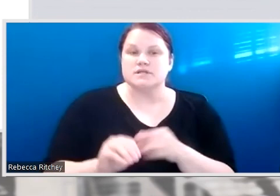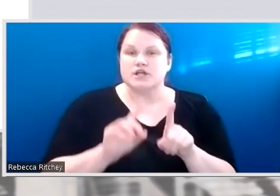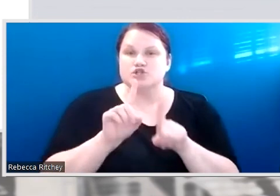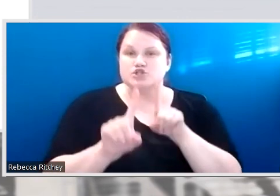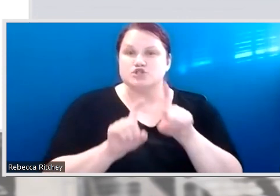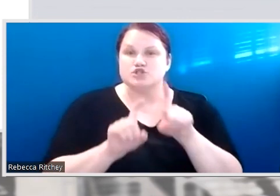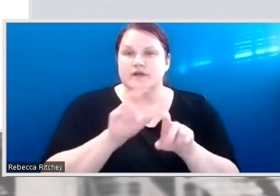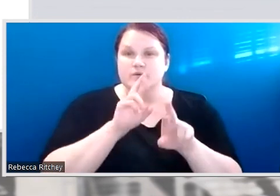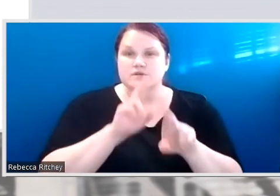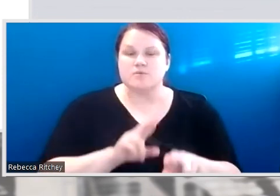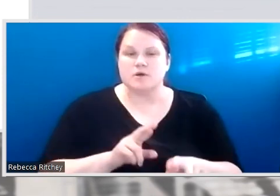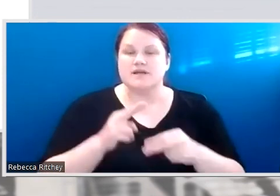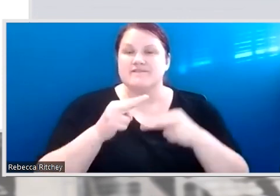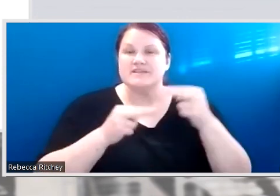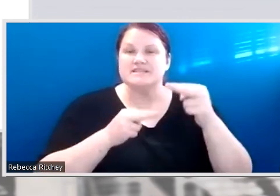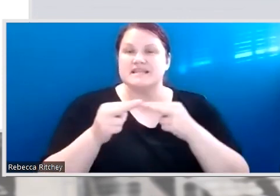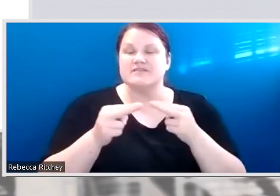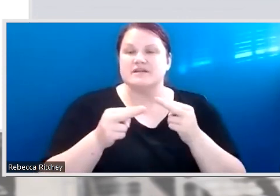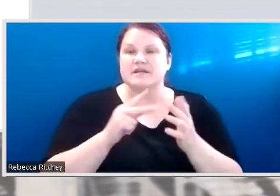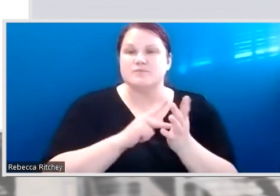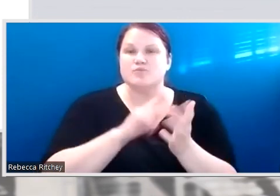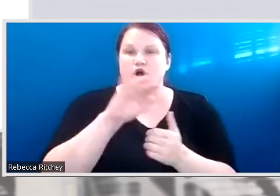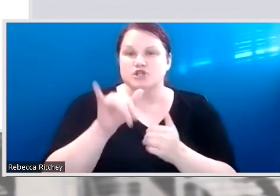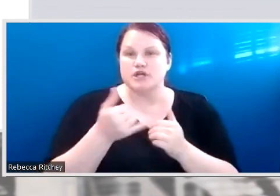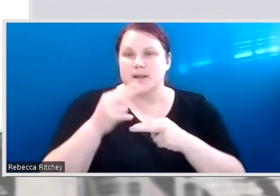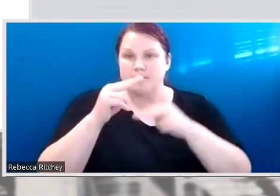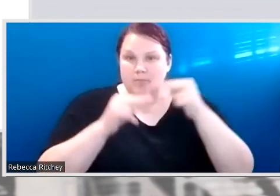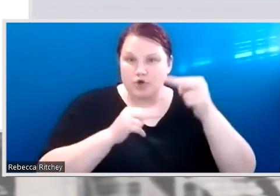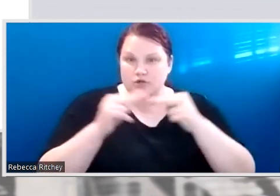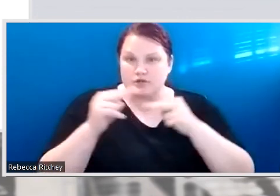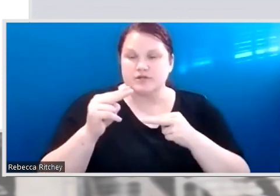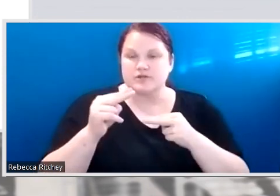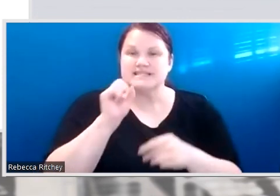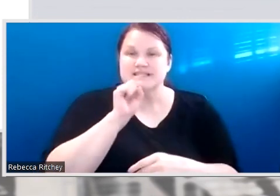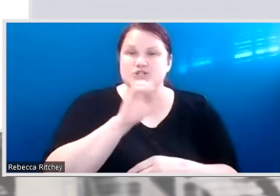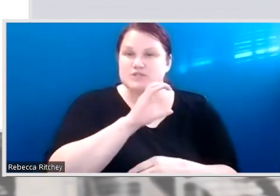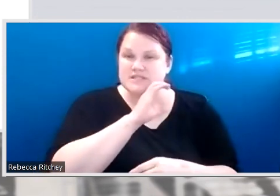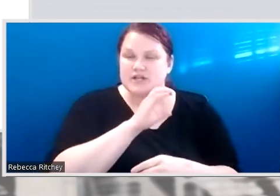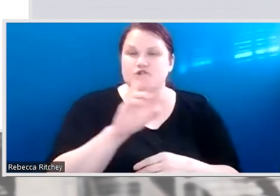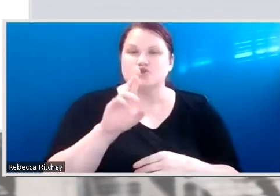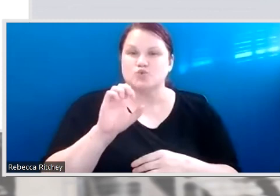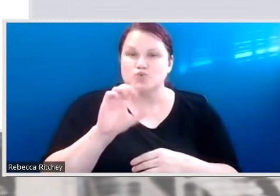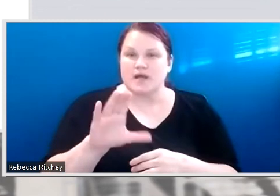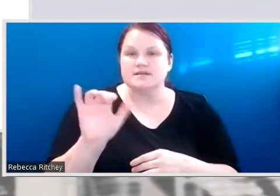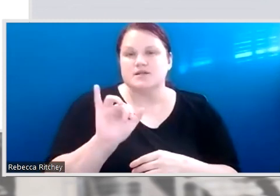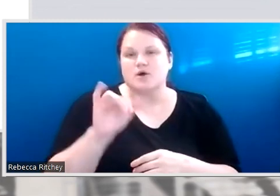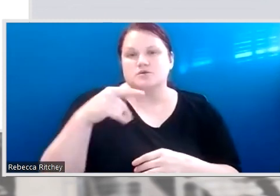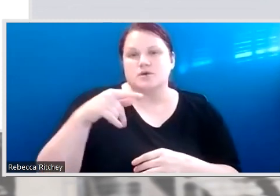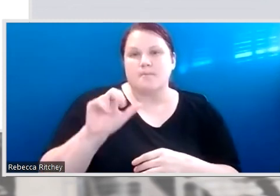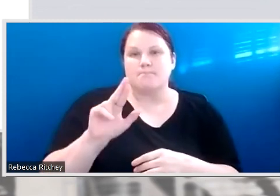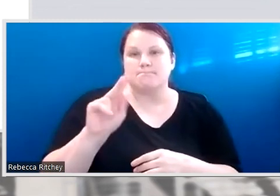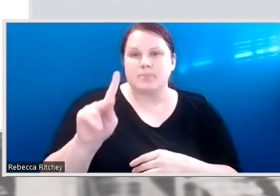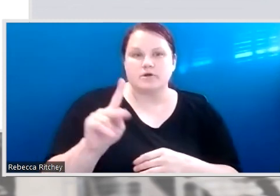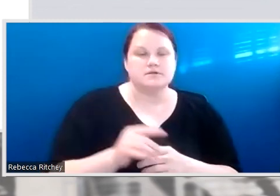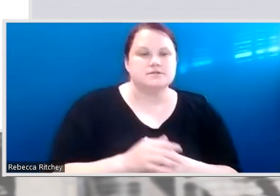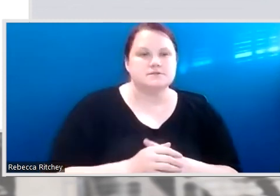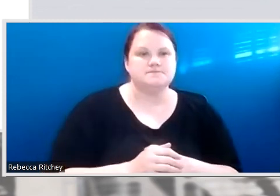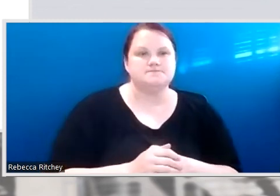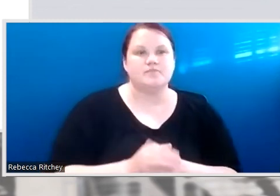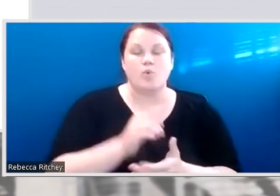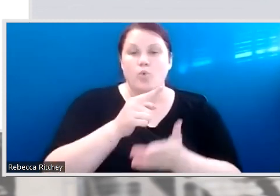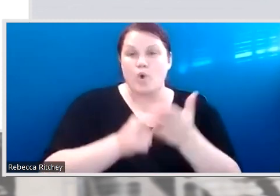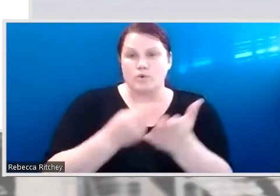our facility projects. So that includes both buildings like rec and senior centers, but also our parks as well. In terms of what was actually